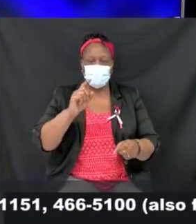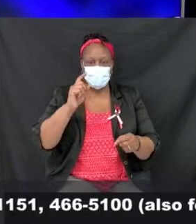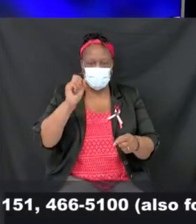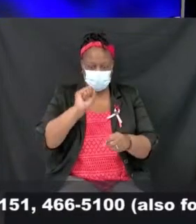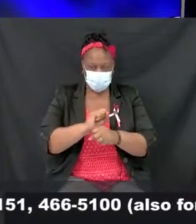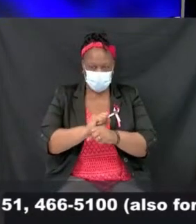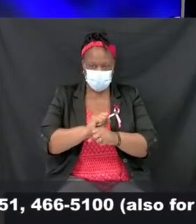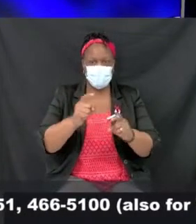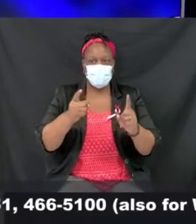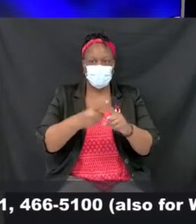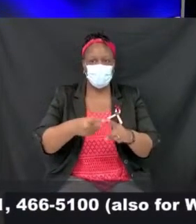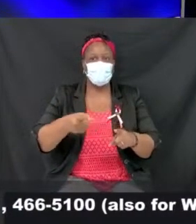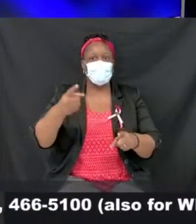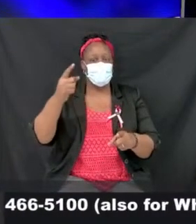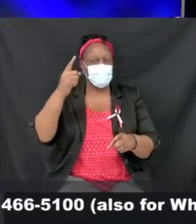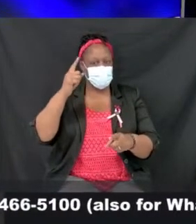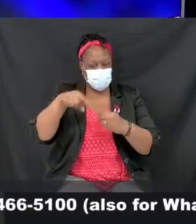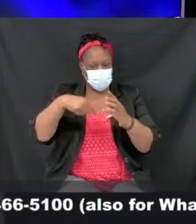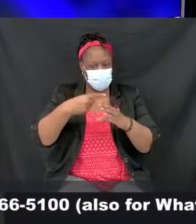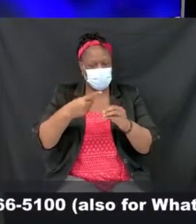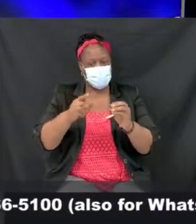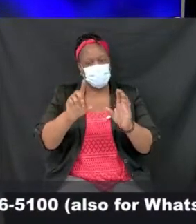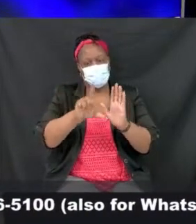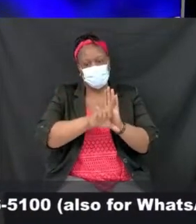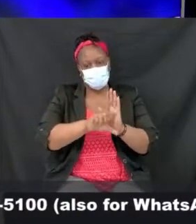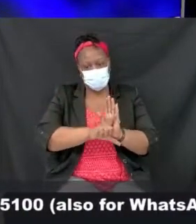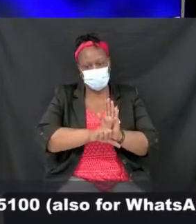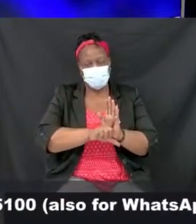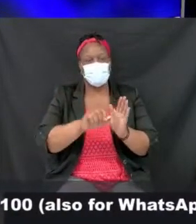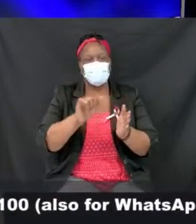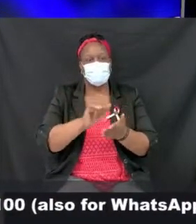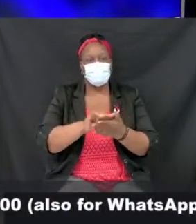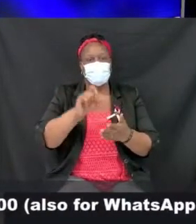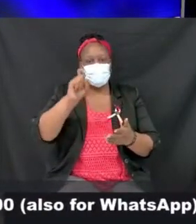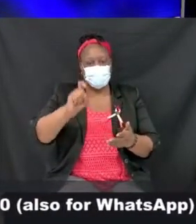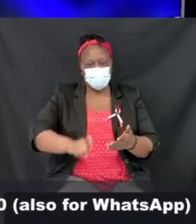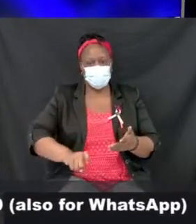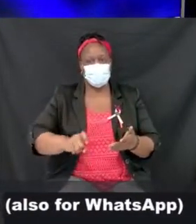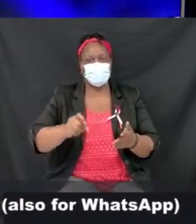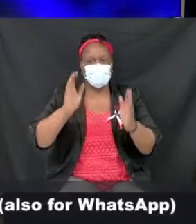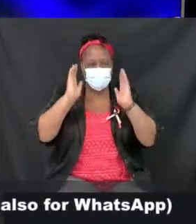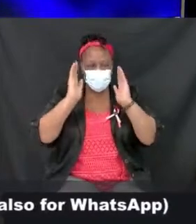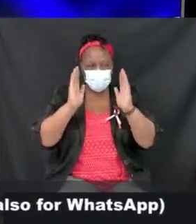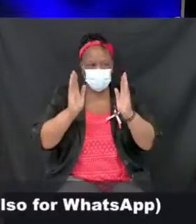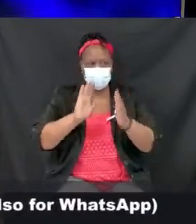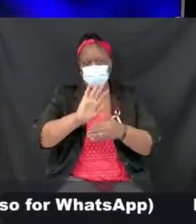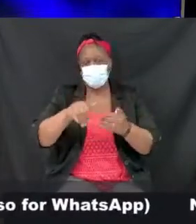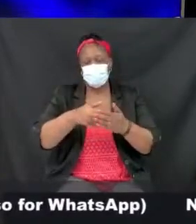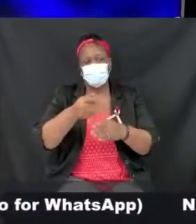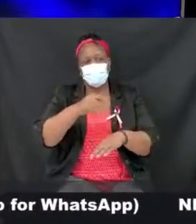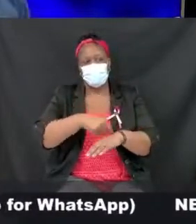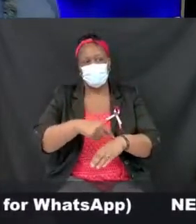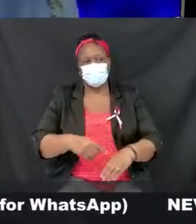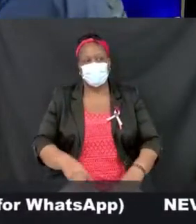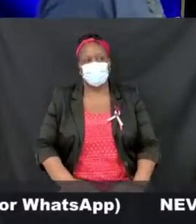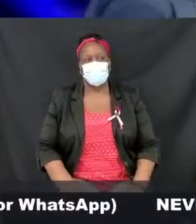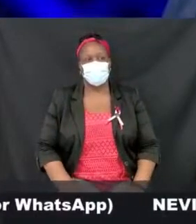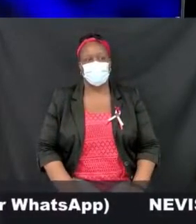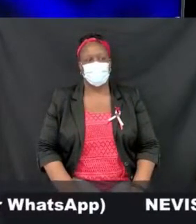the legislation and regulations and the enforcement of those.